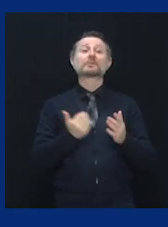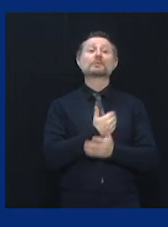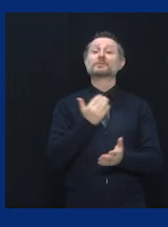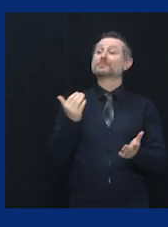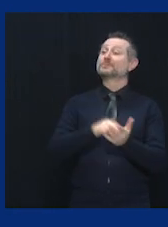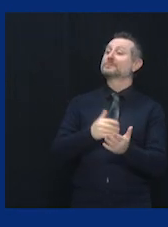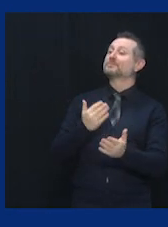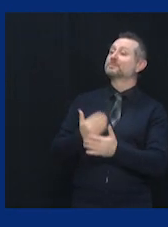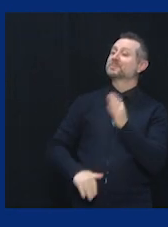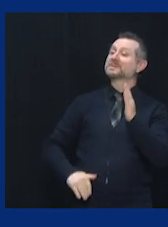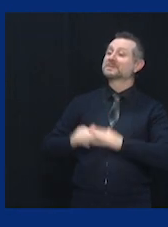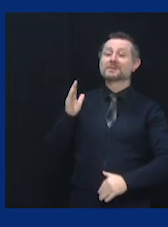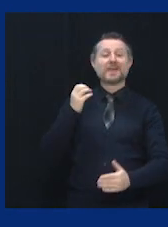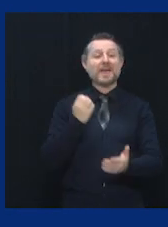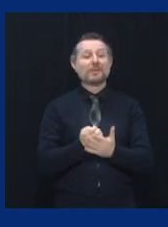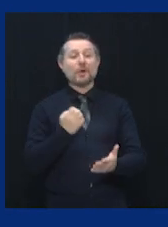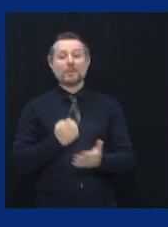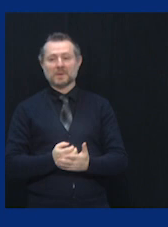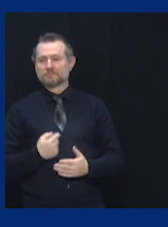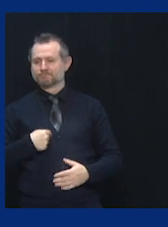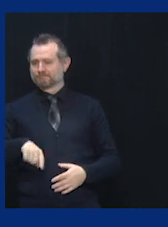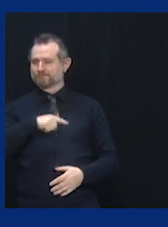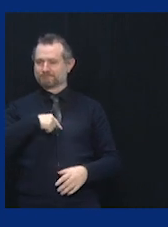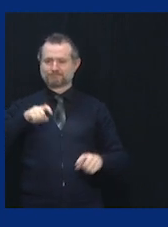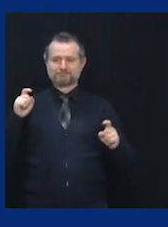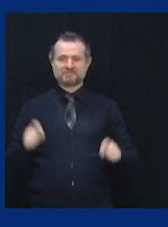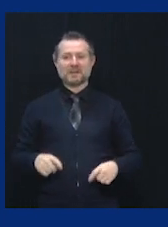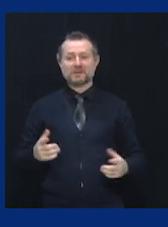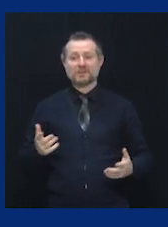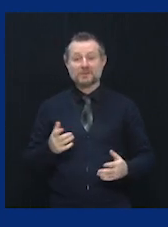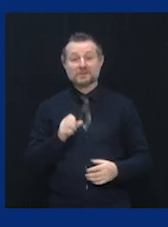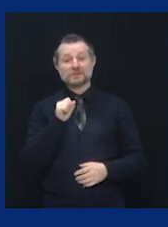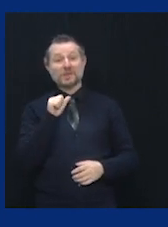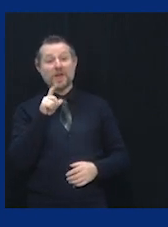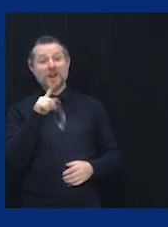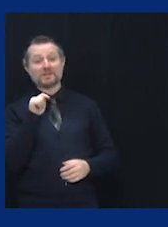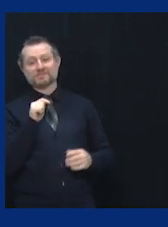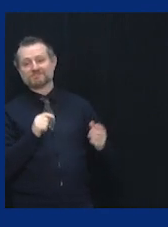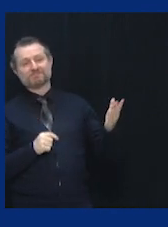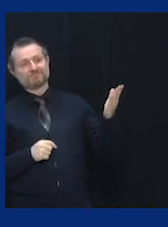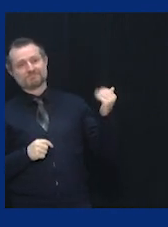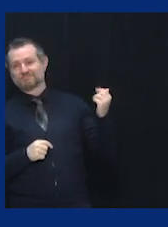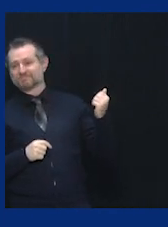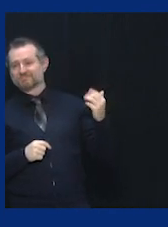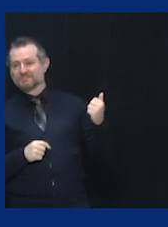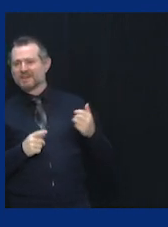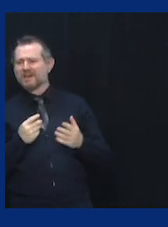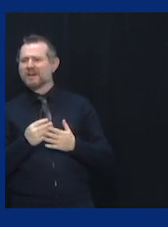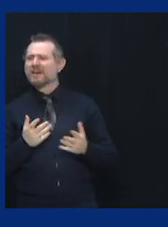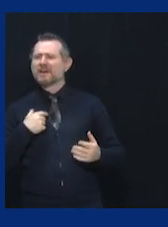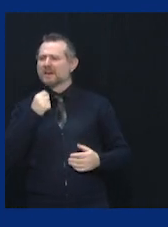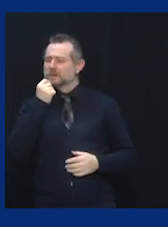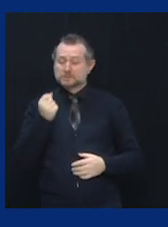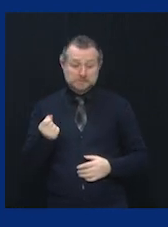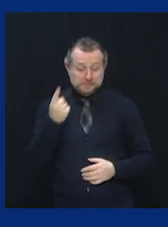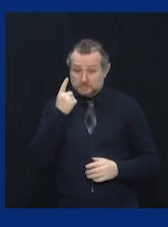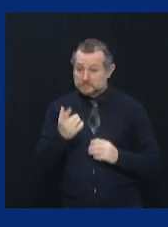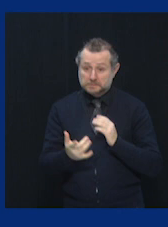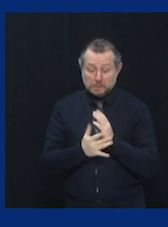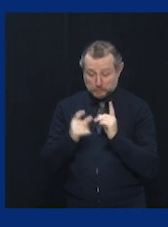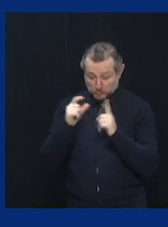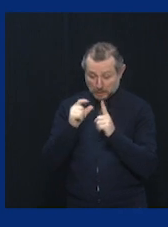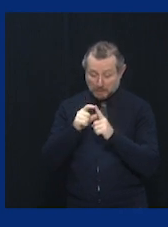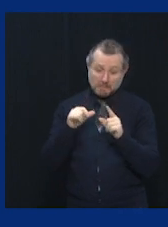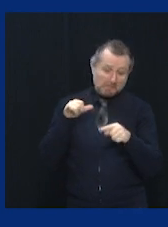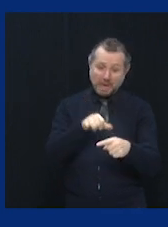repeal SALT. It sounds technical. People don't understand what it means. It was a